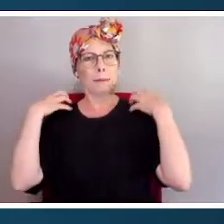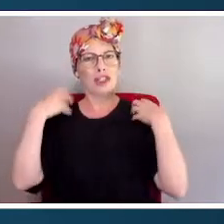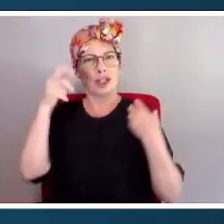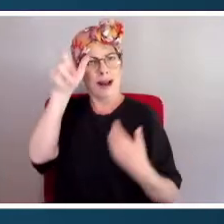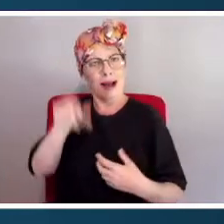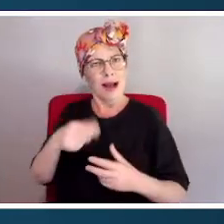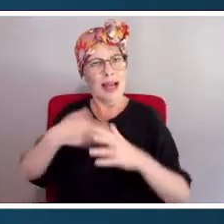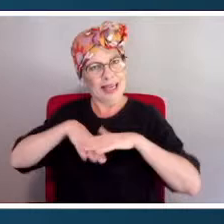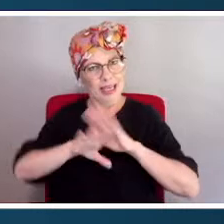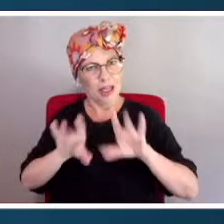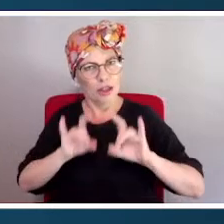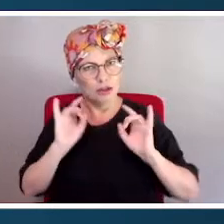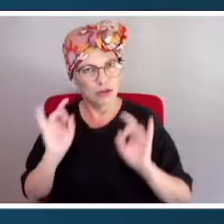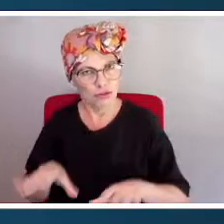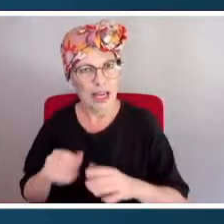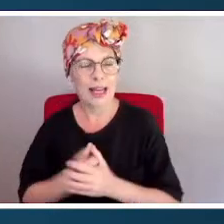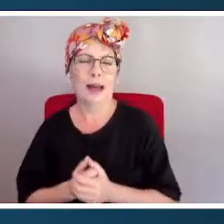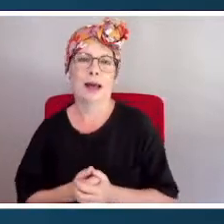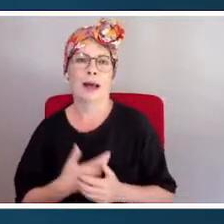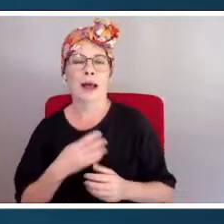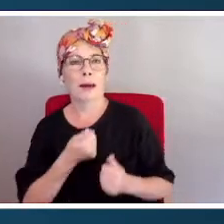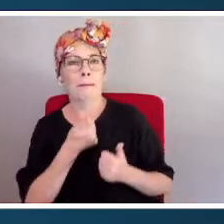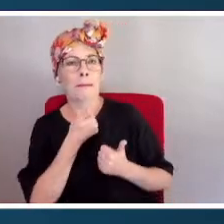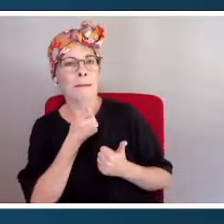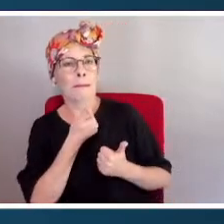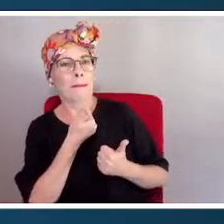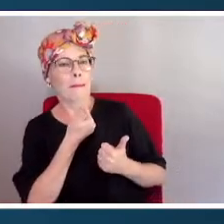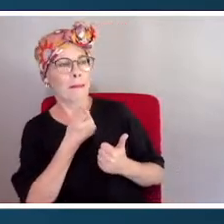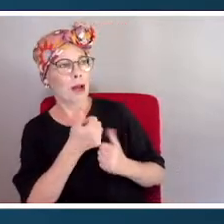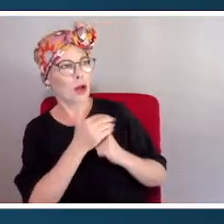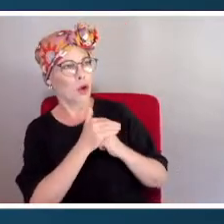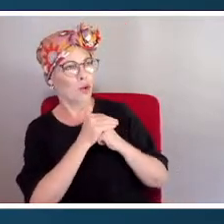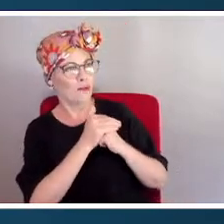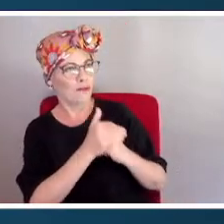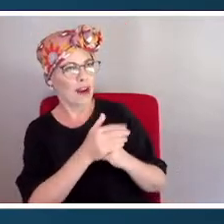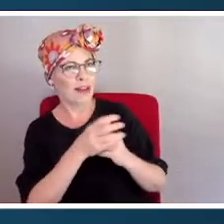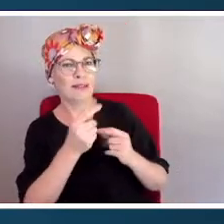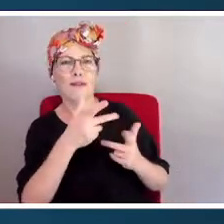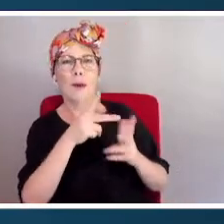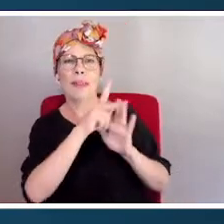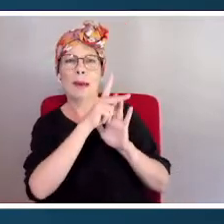Professor Stephen House, my good friend, Director of Development Policy Center,